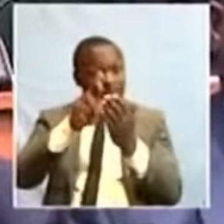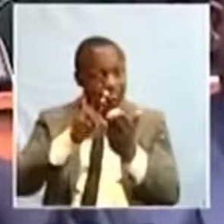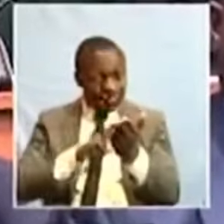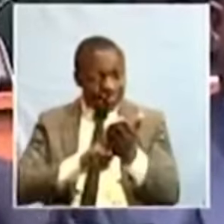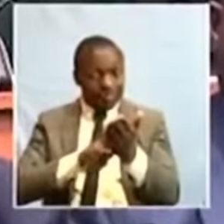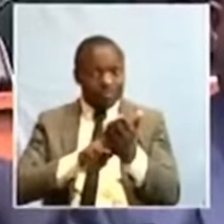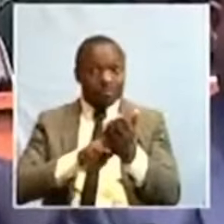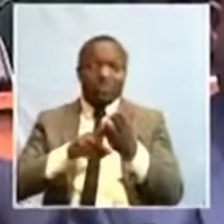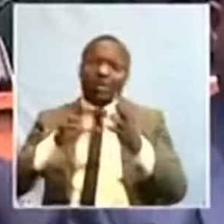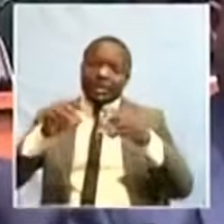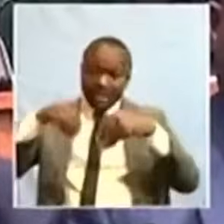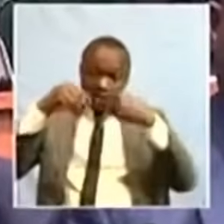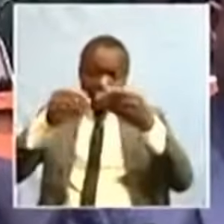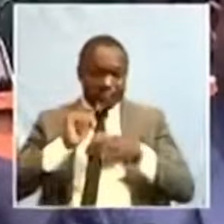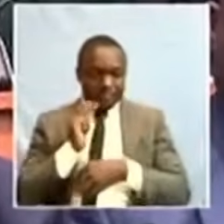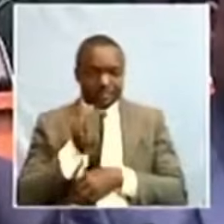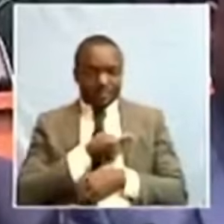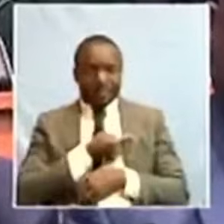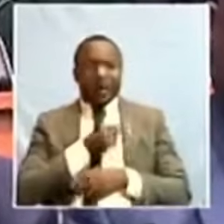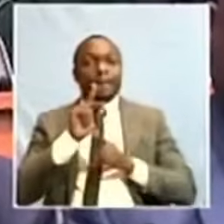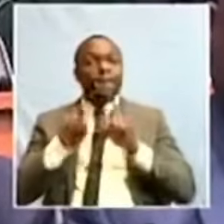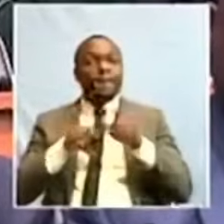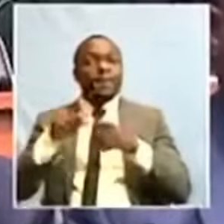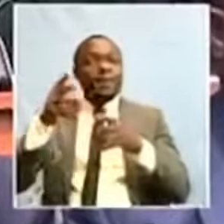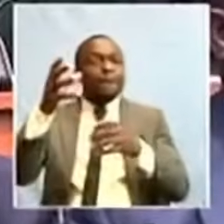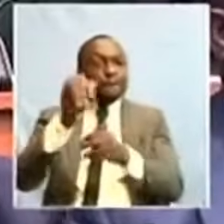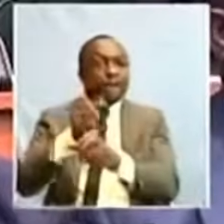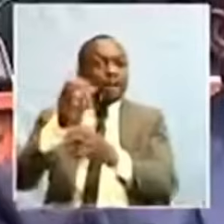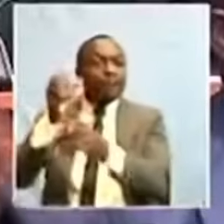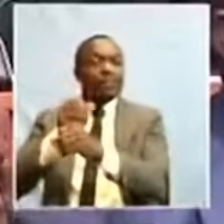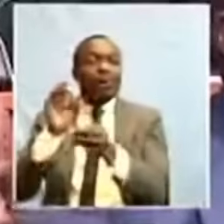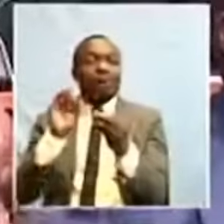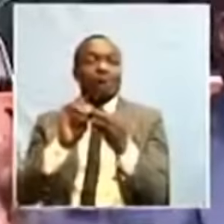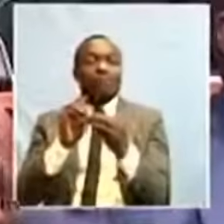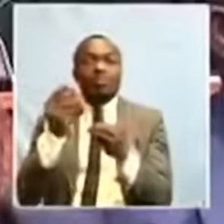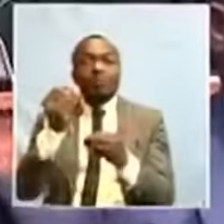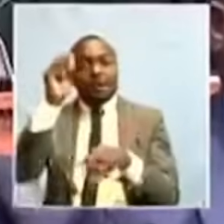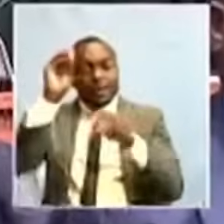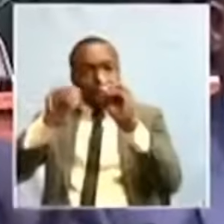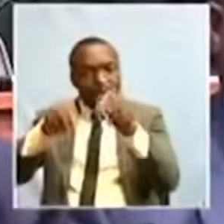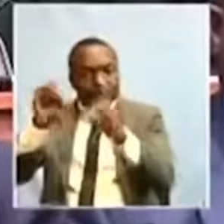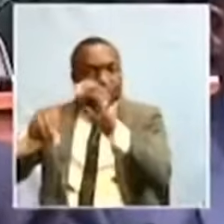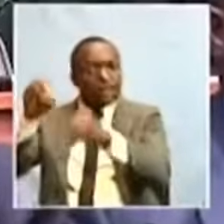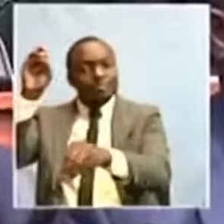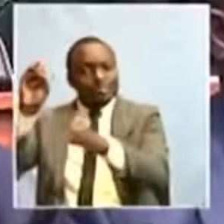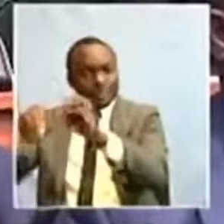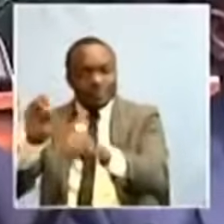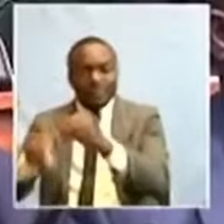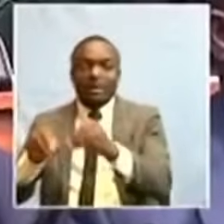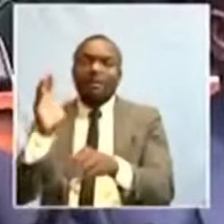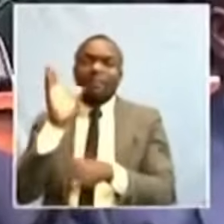got. People got a lot of money and planted.